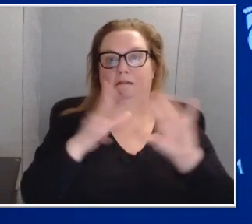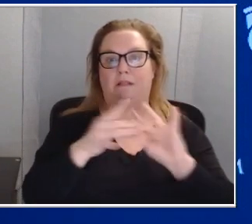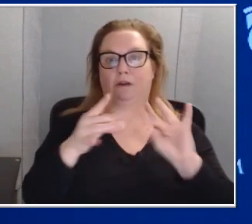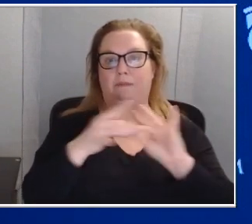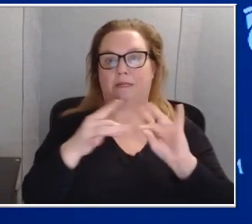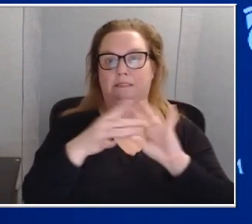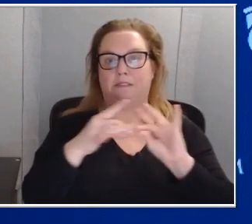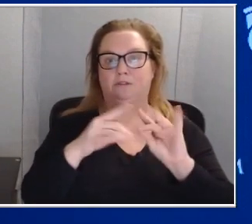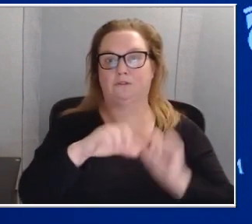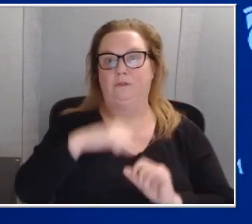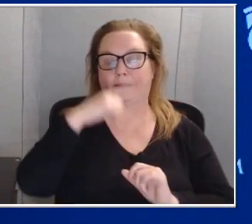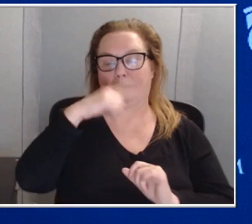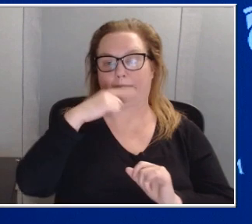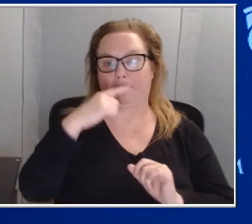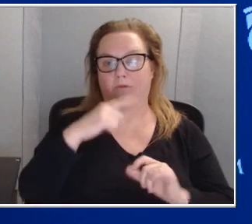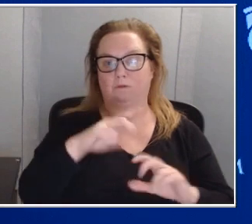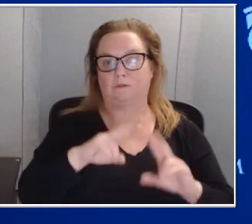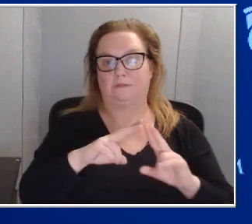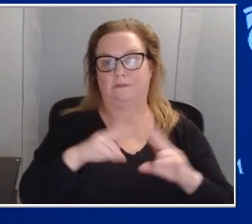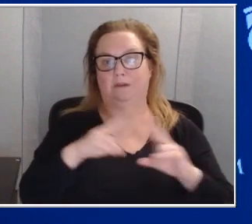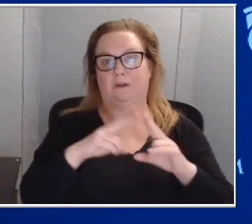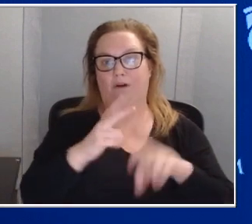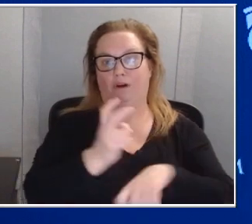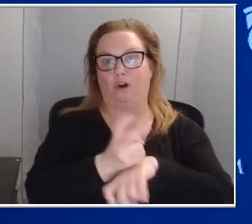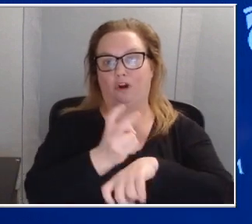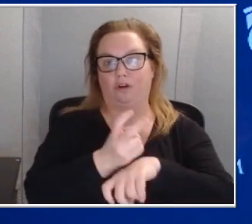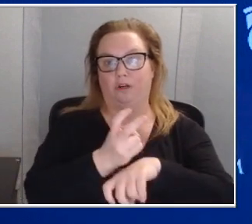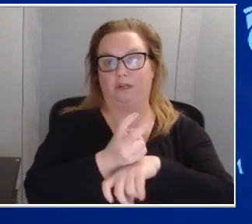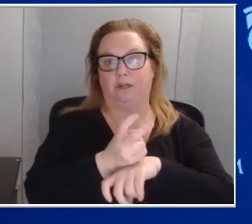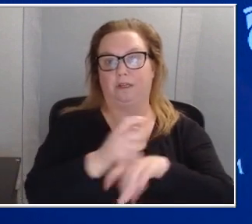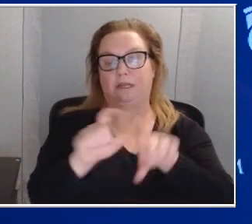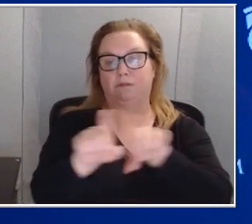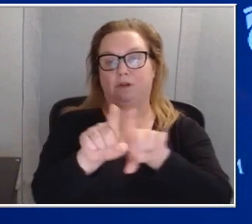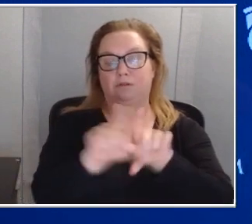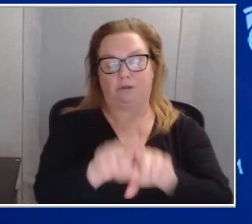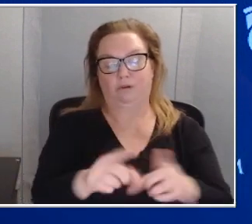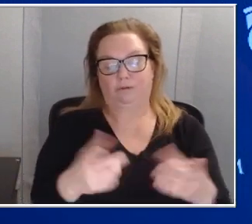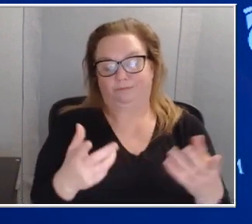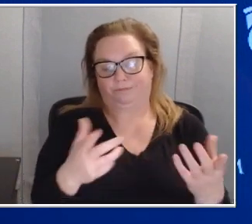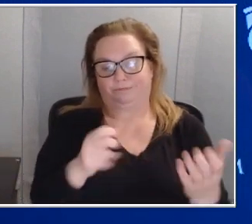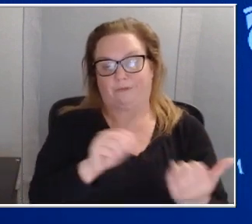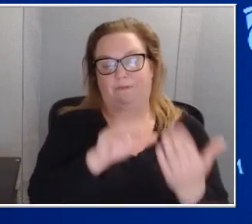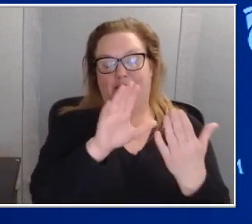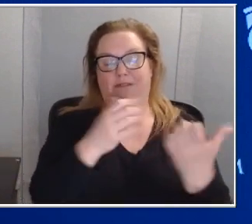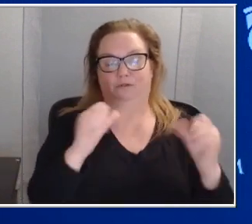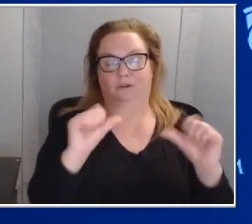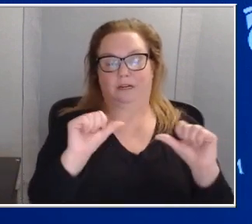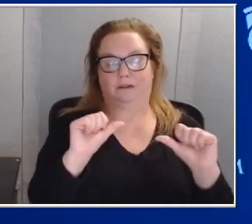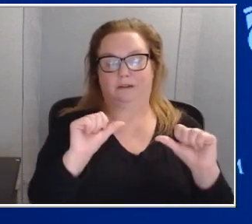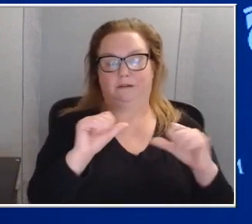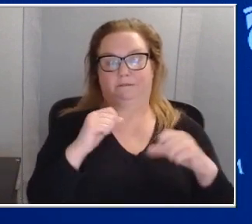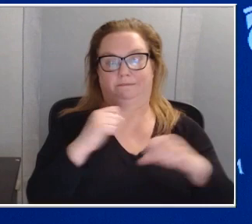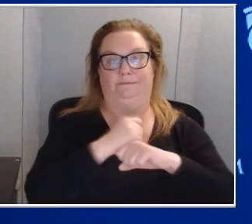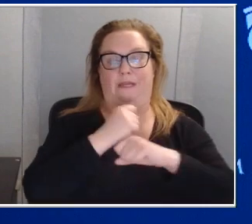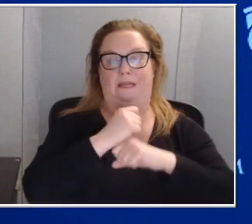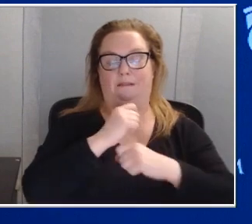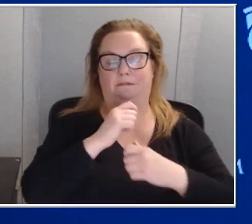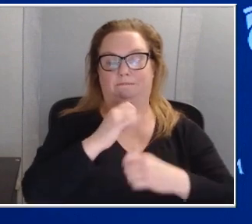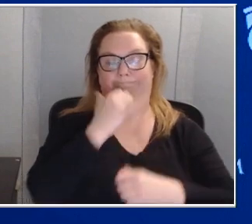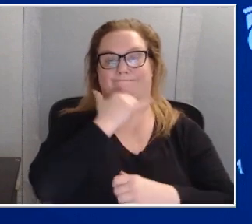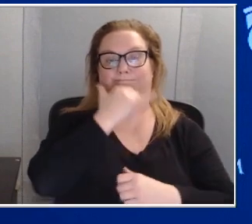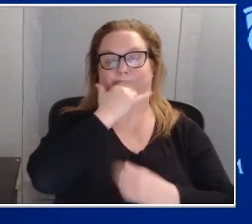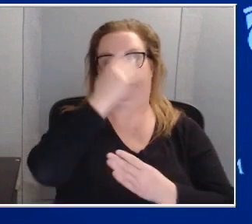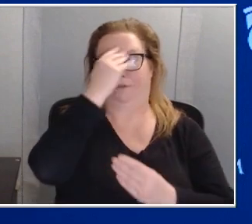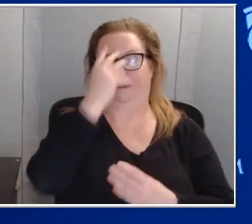the public, which was very difficult. But that was also in the face of trying to combat all the misinformation from day one